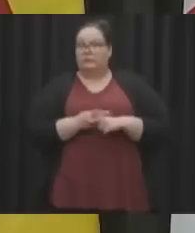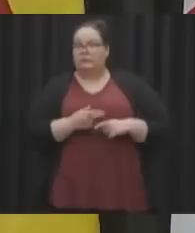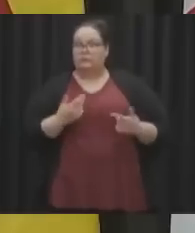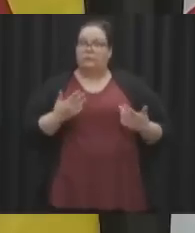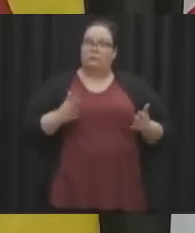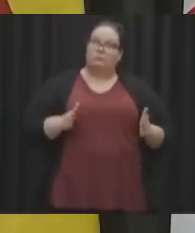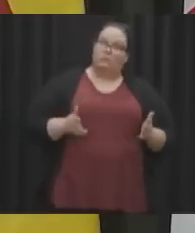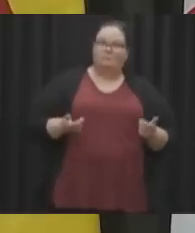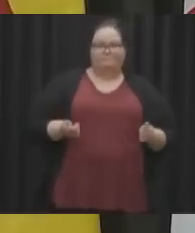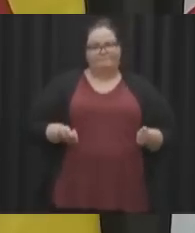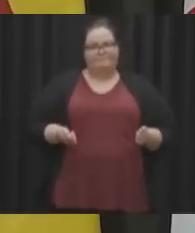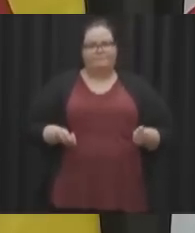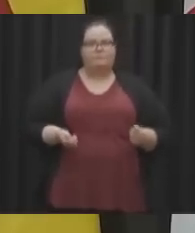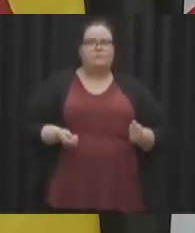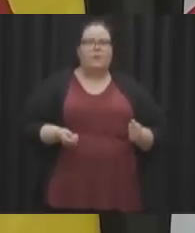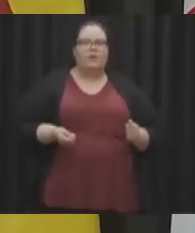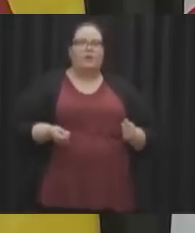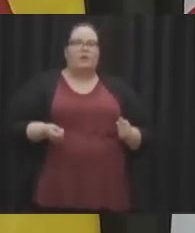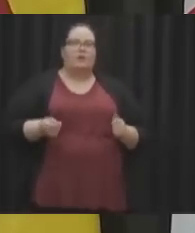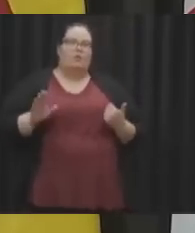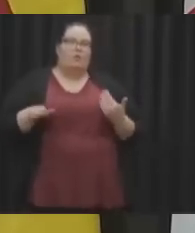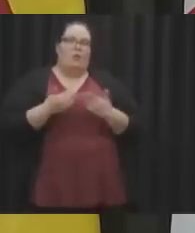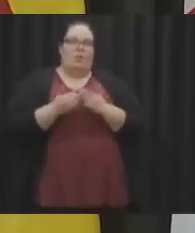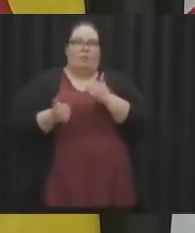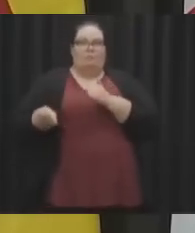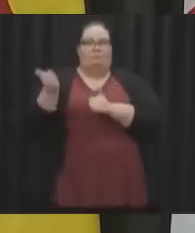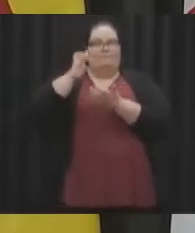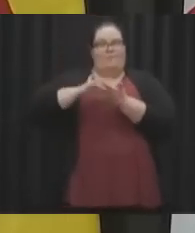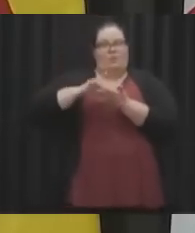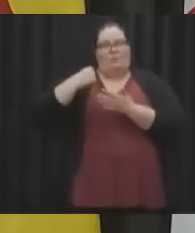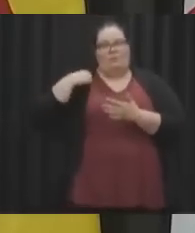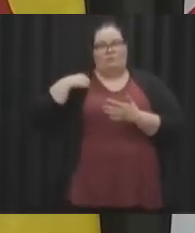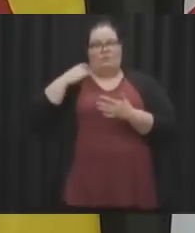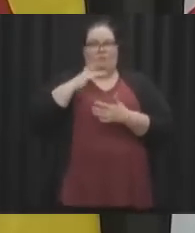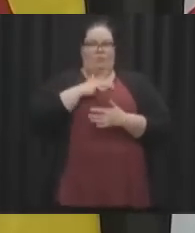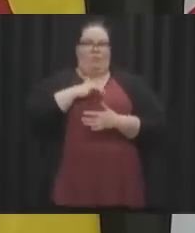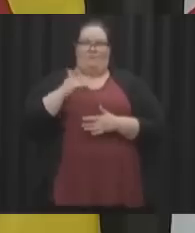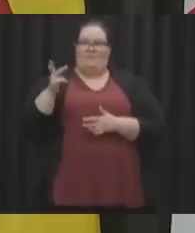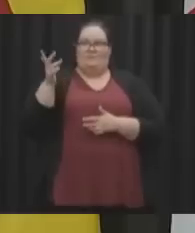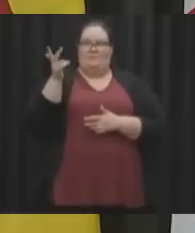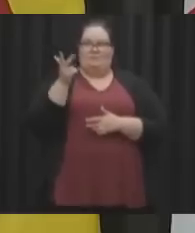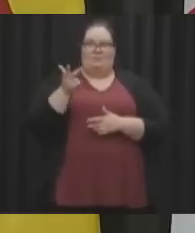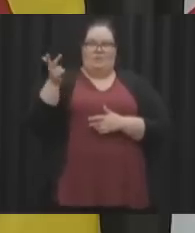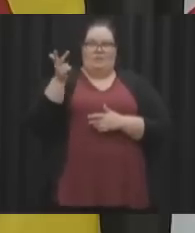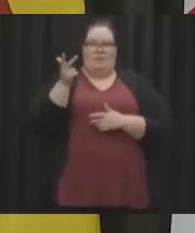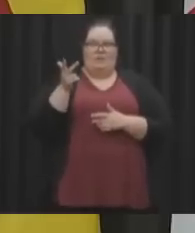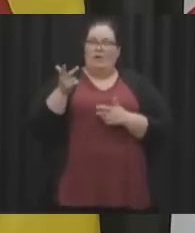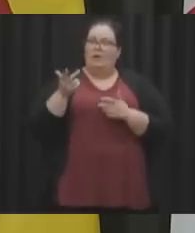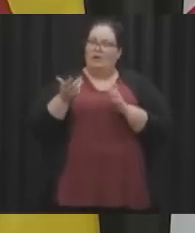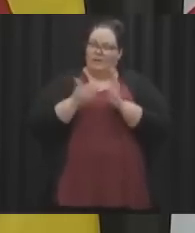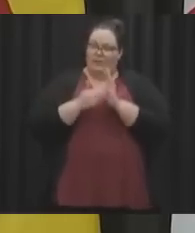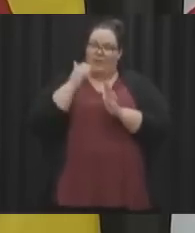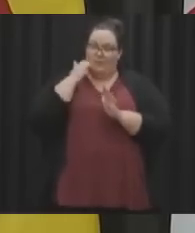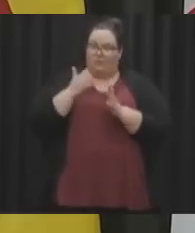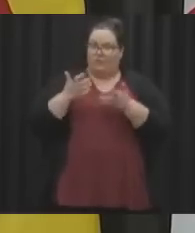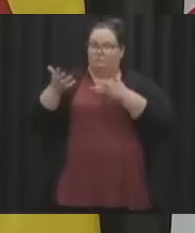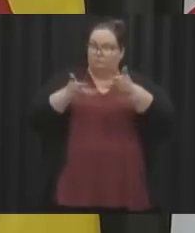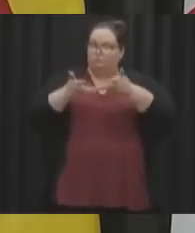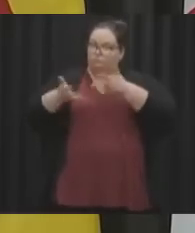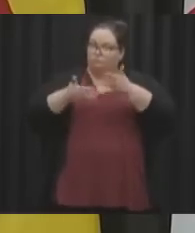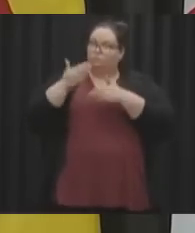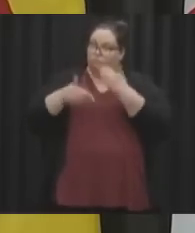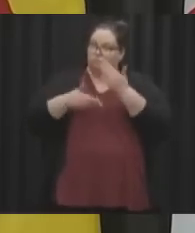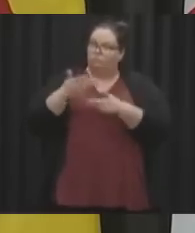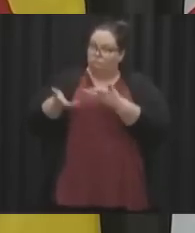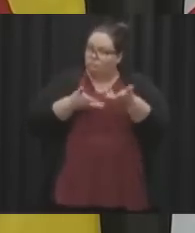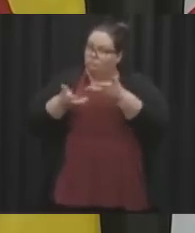evaluate their comfort level with respect to the risk as it evolves here in New Brunswick. And, you know, the status quo is in place